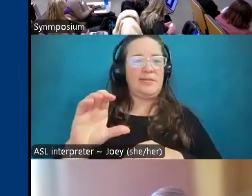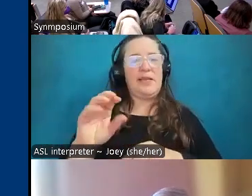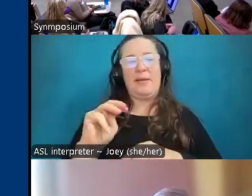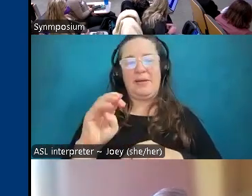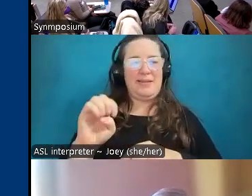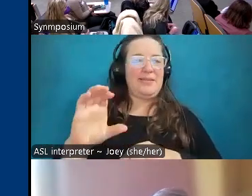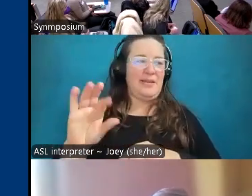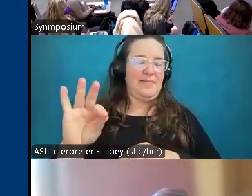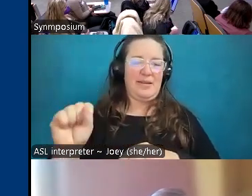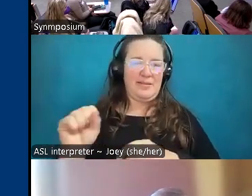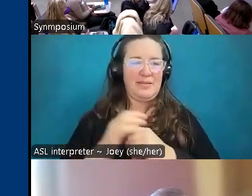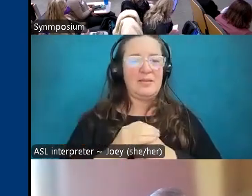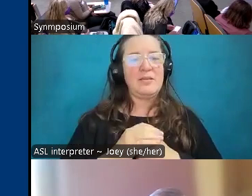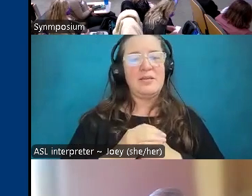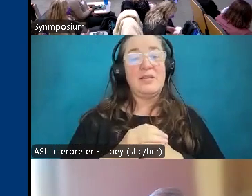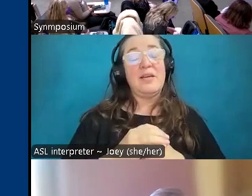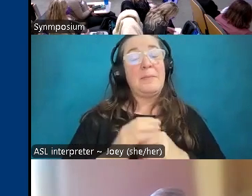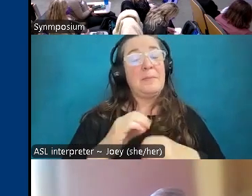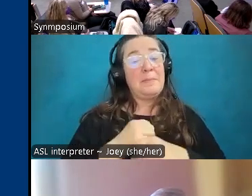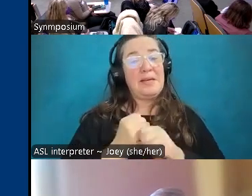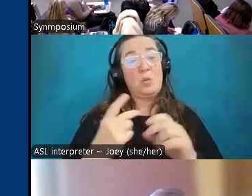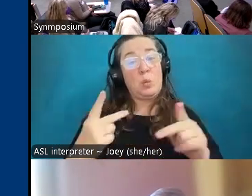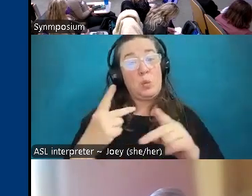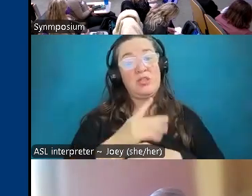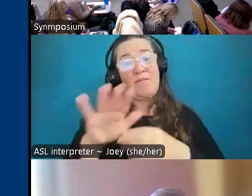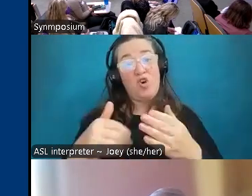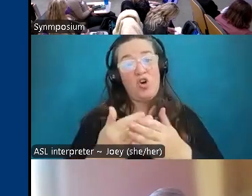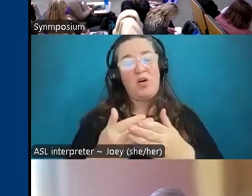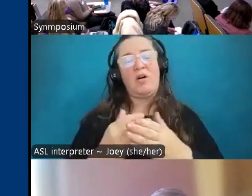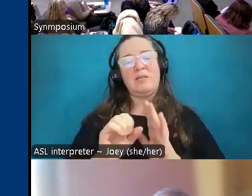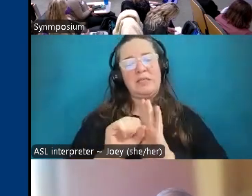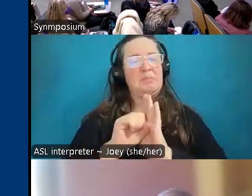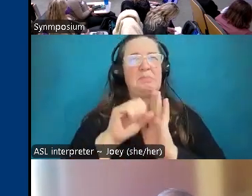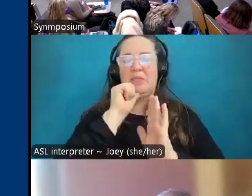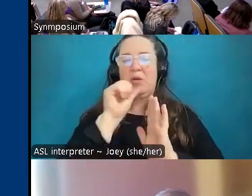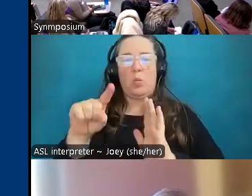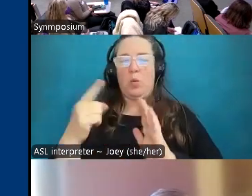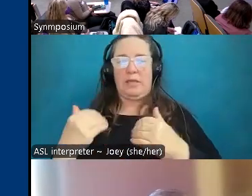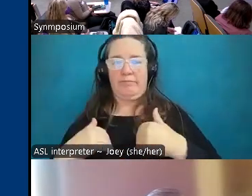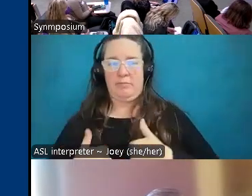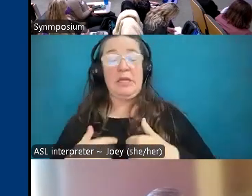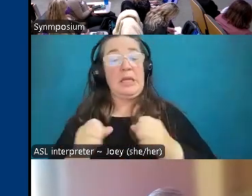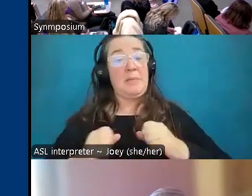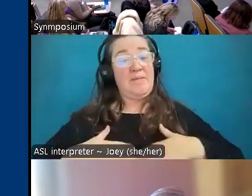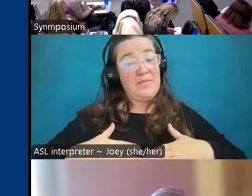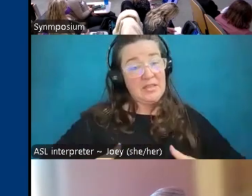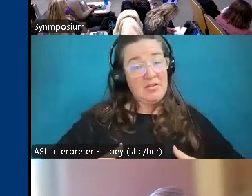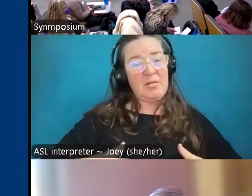all symptoms, not just fatigue, after previously tolerated activities, and these can be physical or mental.